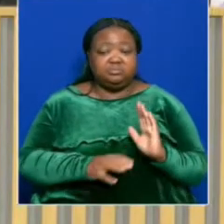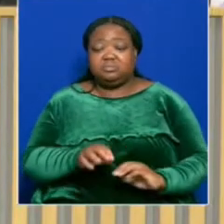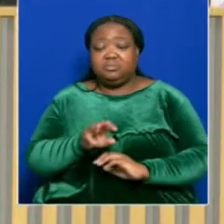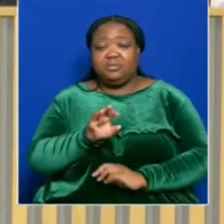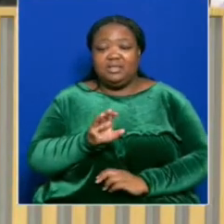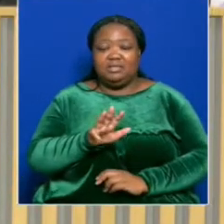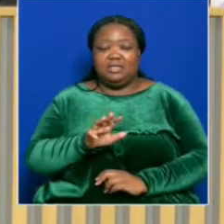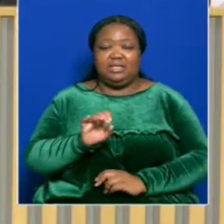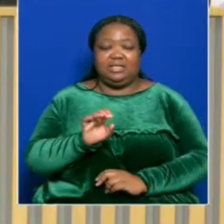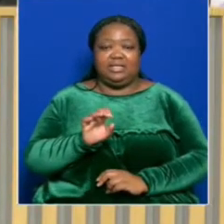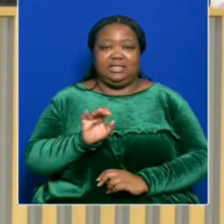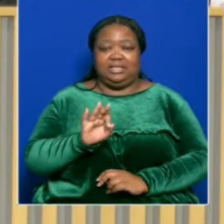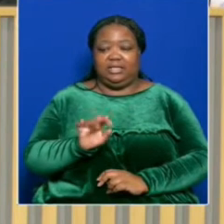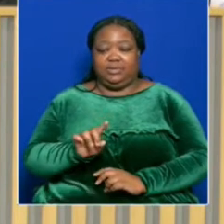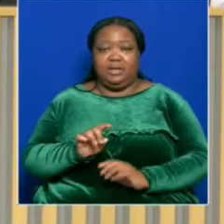item 11.5.